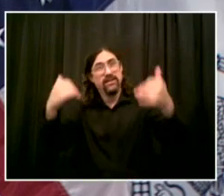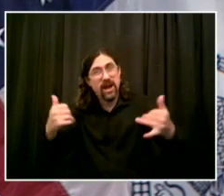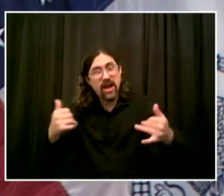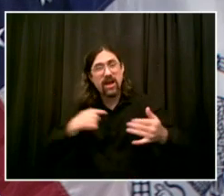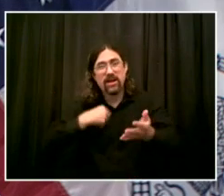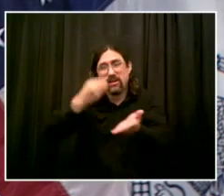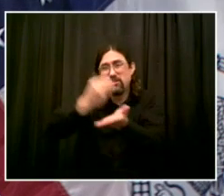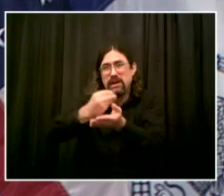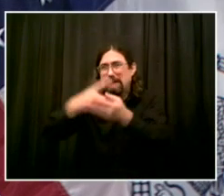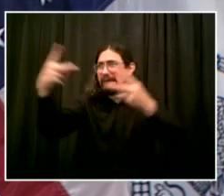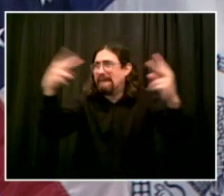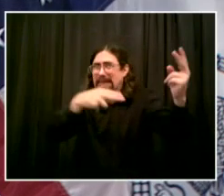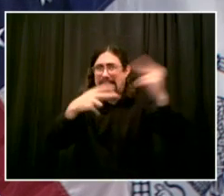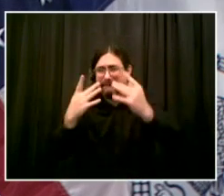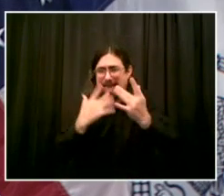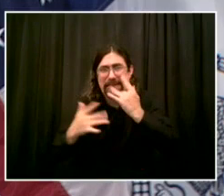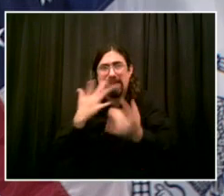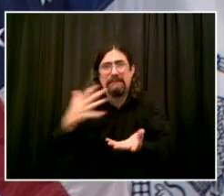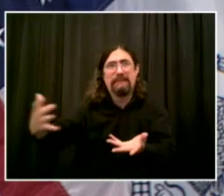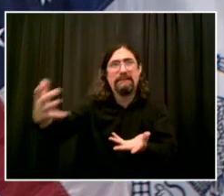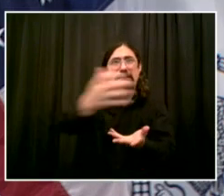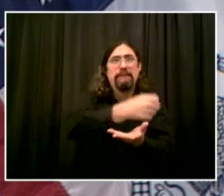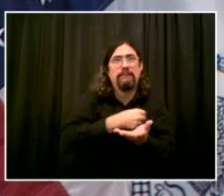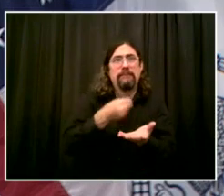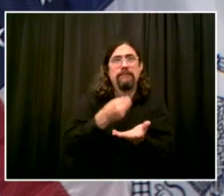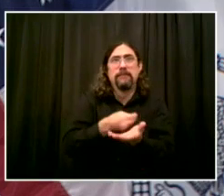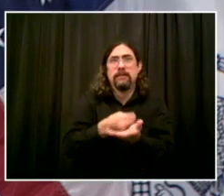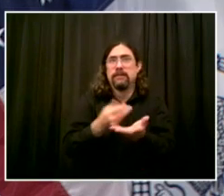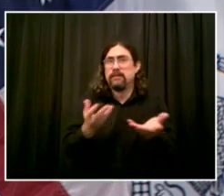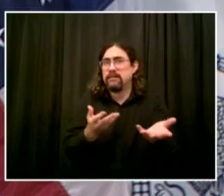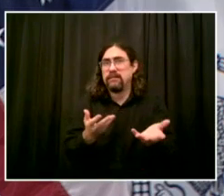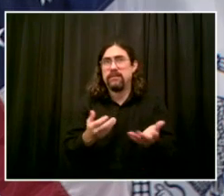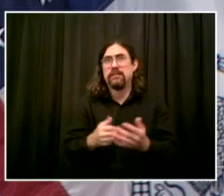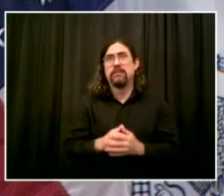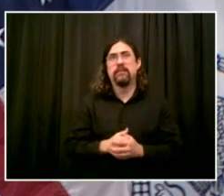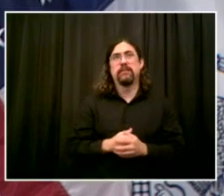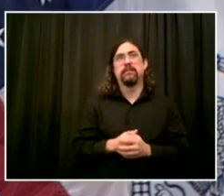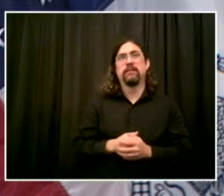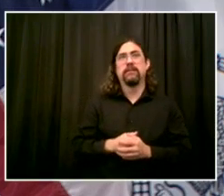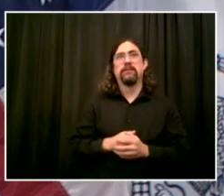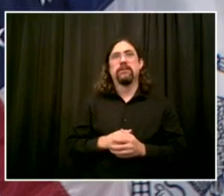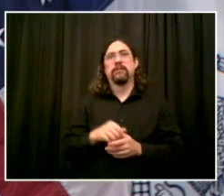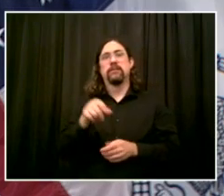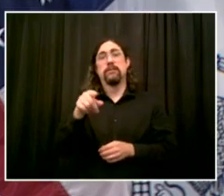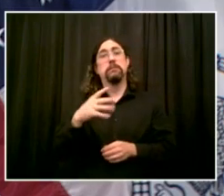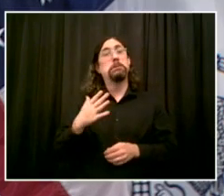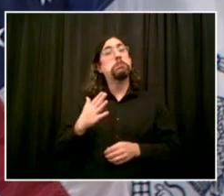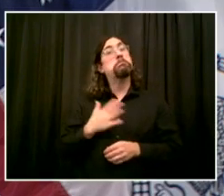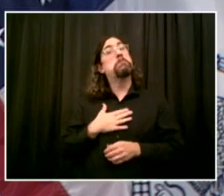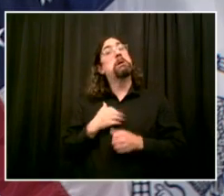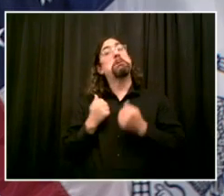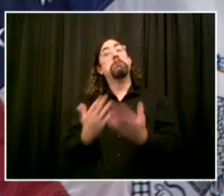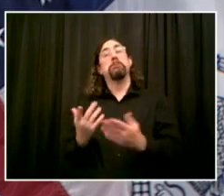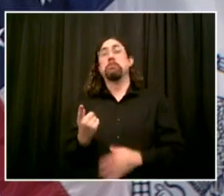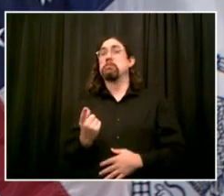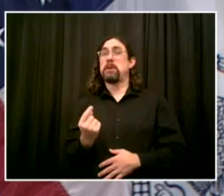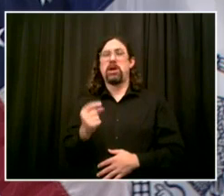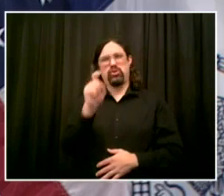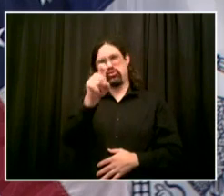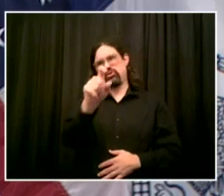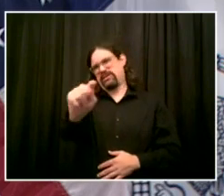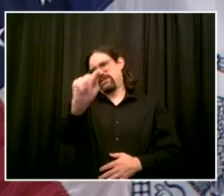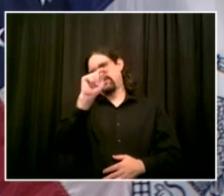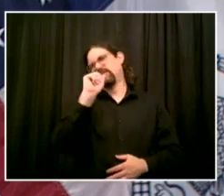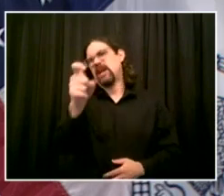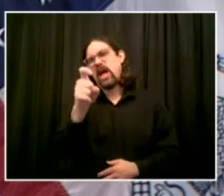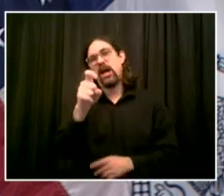very well despite this crisis, where working people are suffering in an unprecedented manner. You have to go back generations to find a time where so